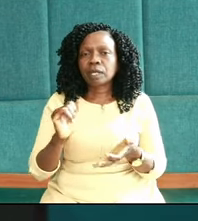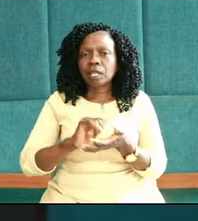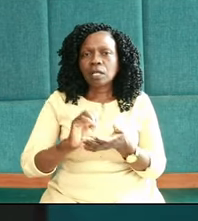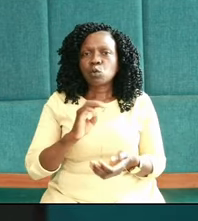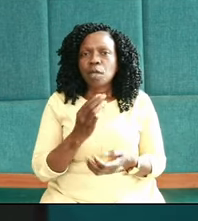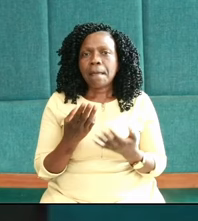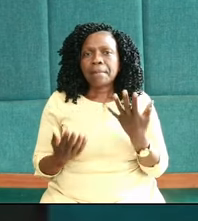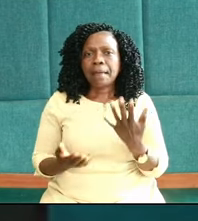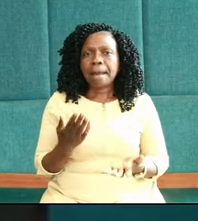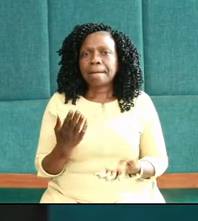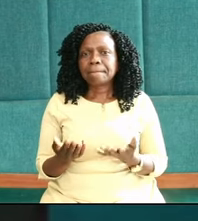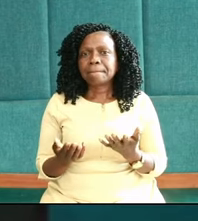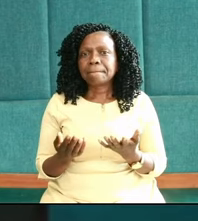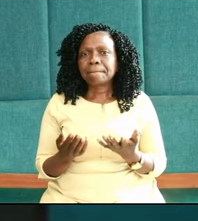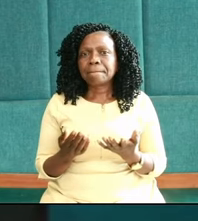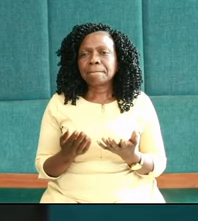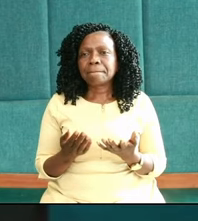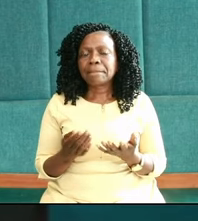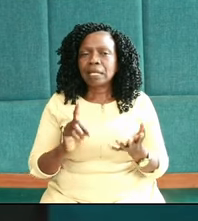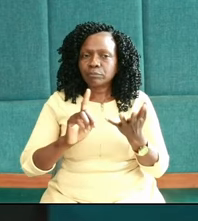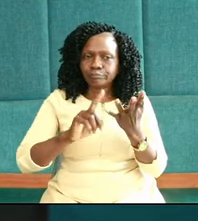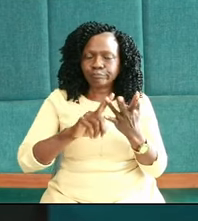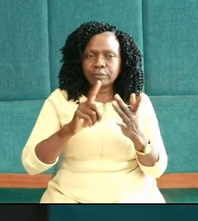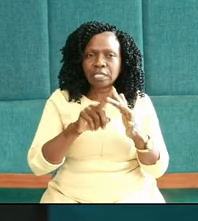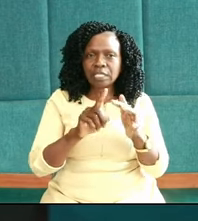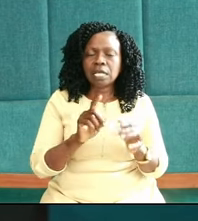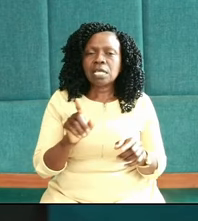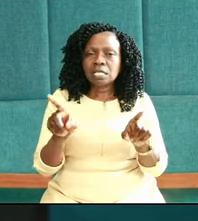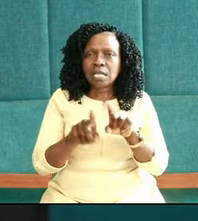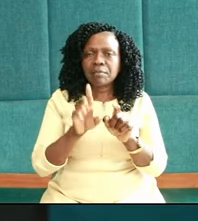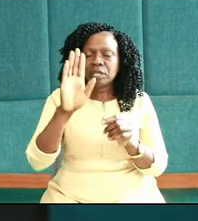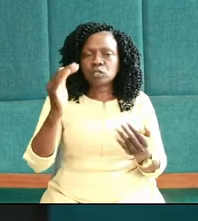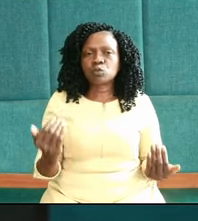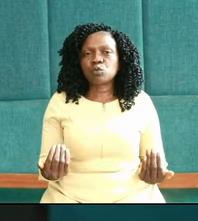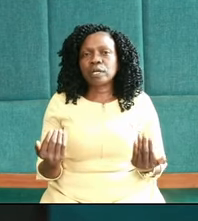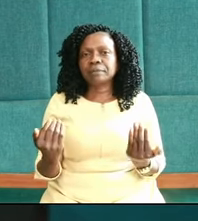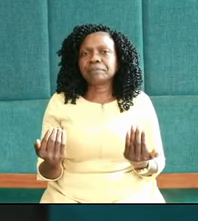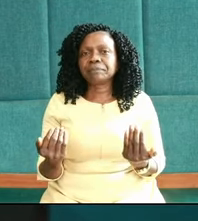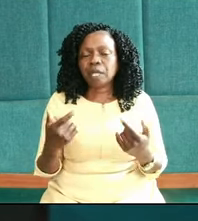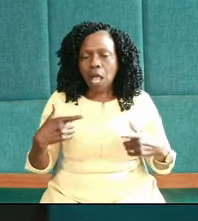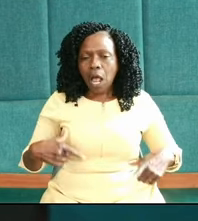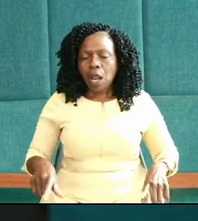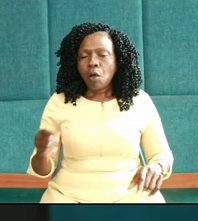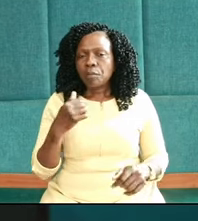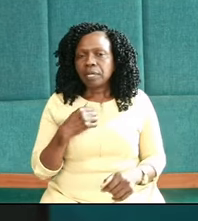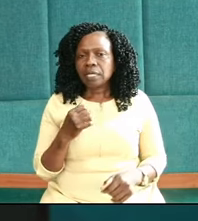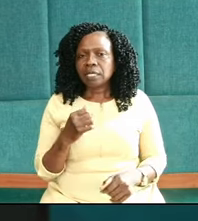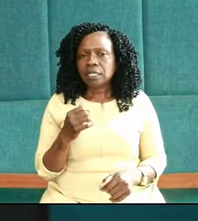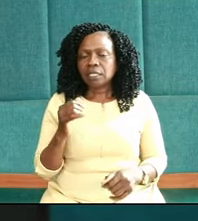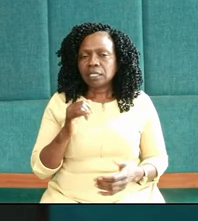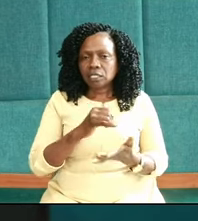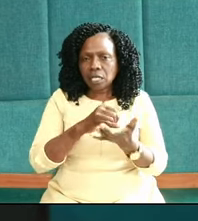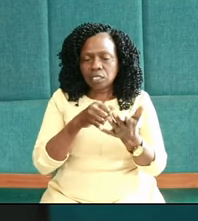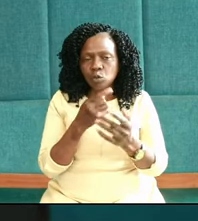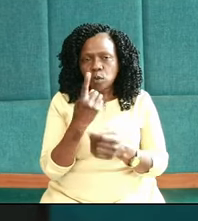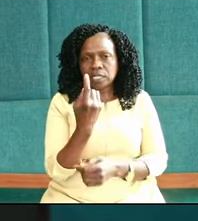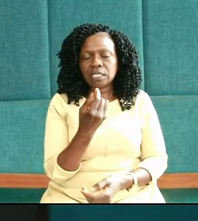that we may be counted as His children. Allow me just once again to